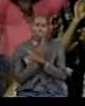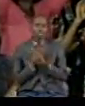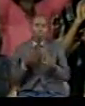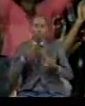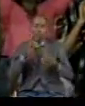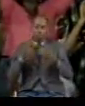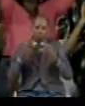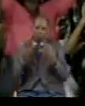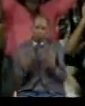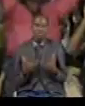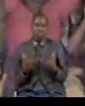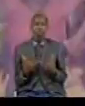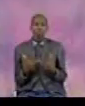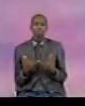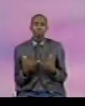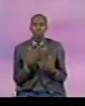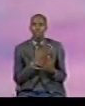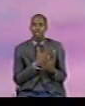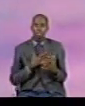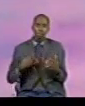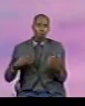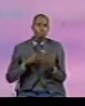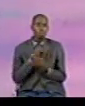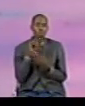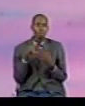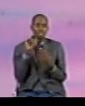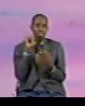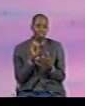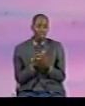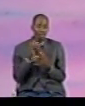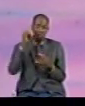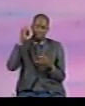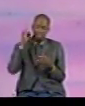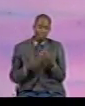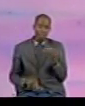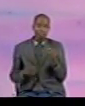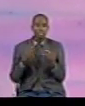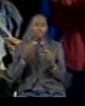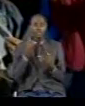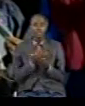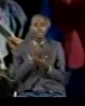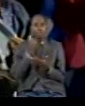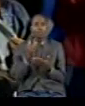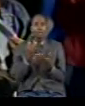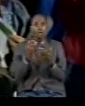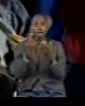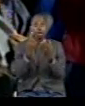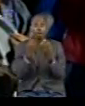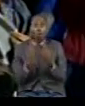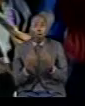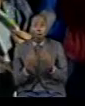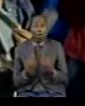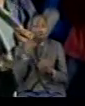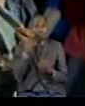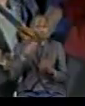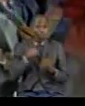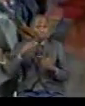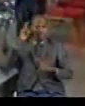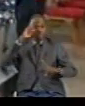now. And when that final amen comes, then you check up